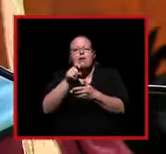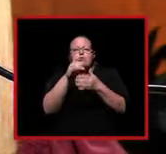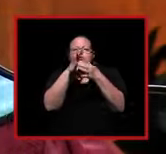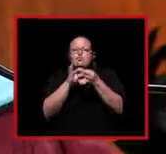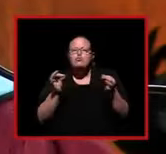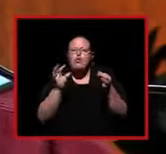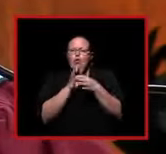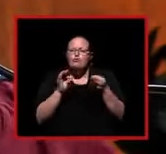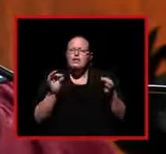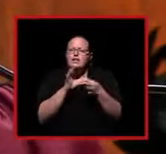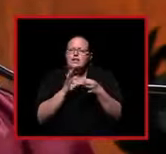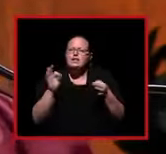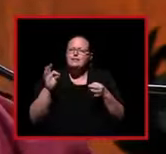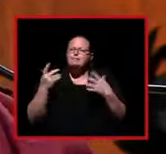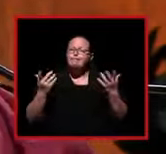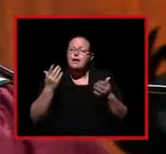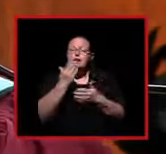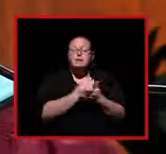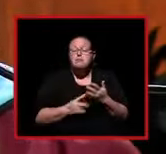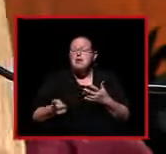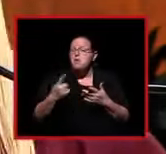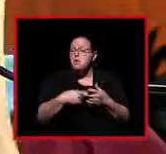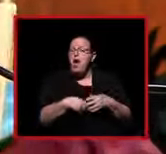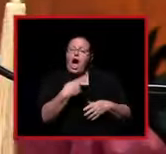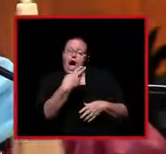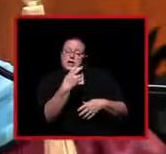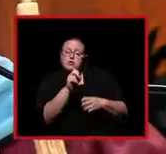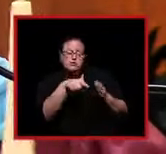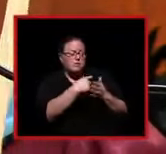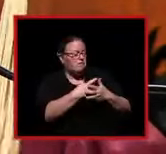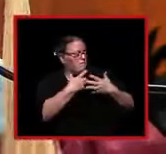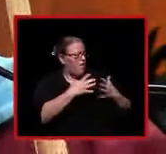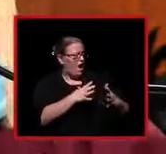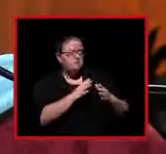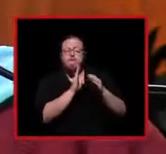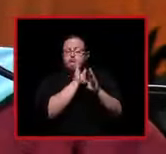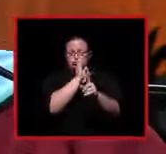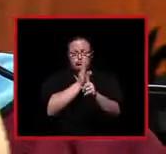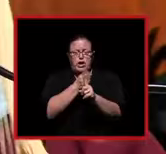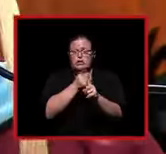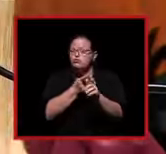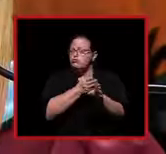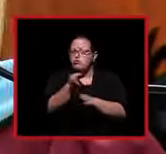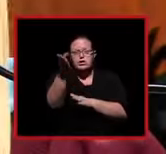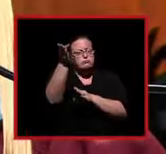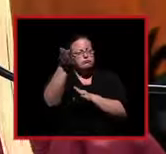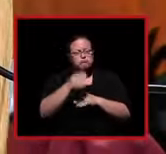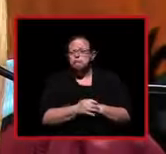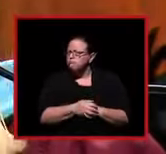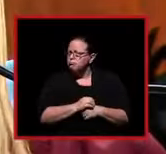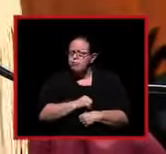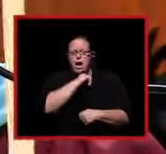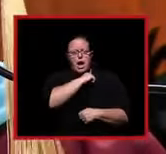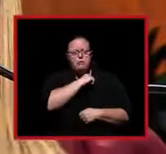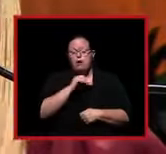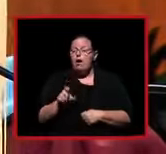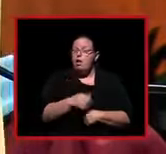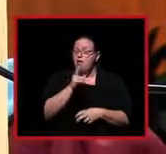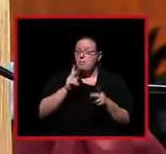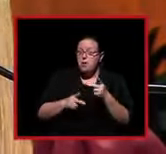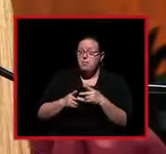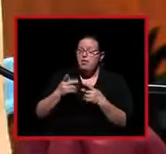Some of you came here from high school looking to create your own pathway into a career you could be proud of. Others of you had